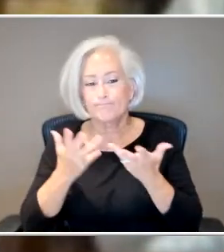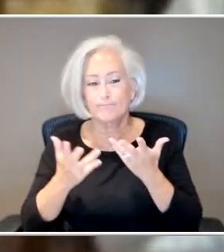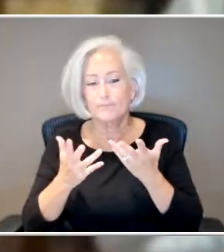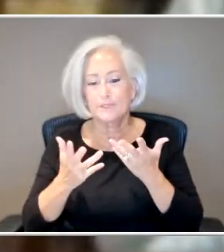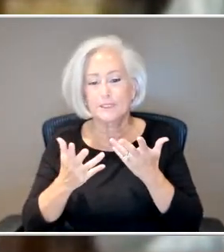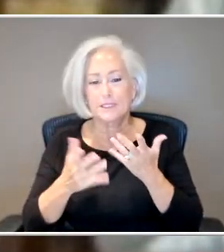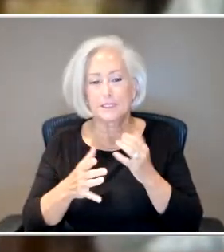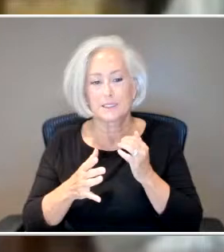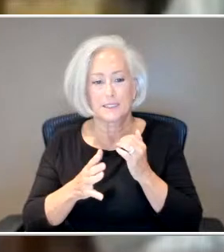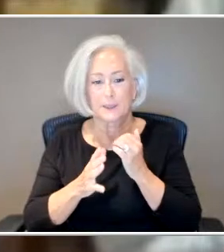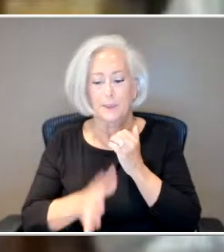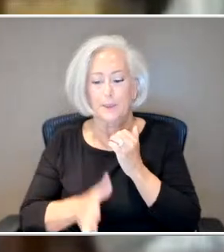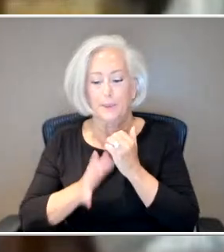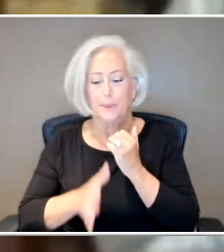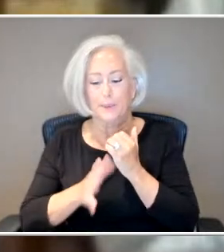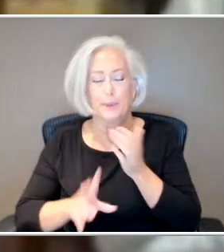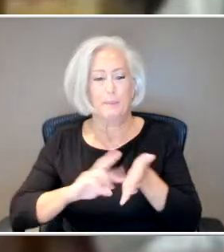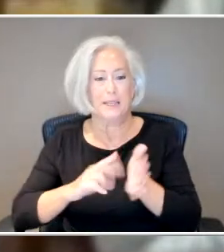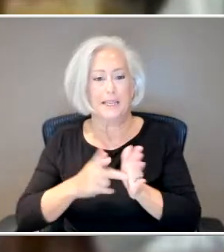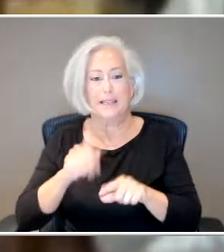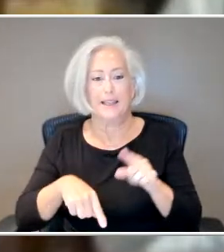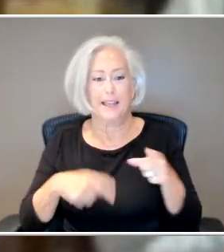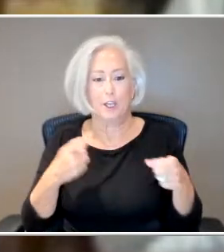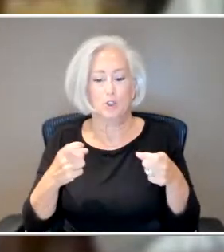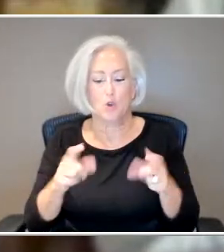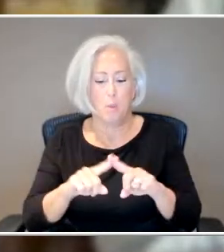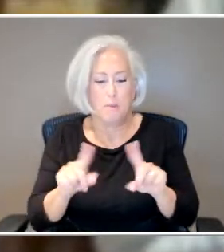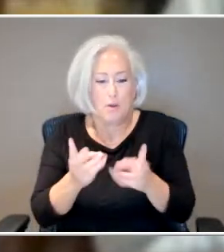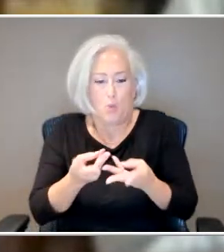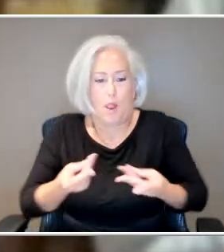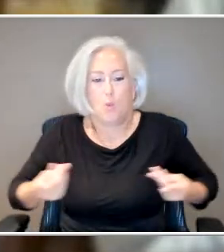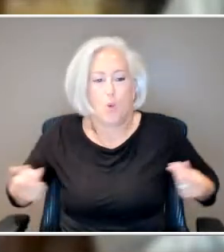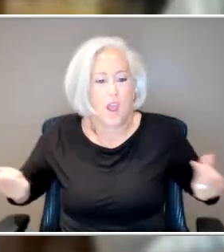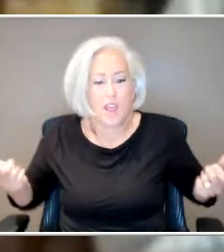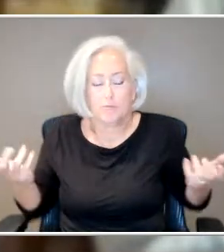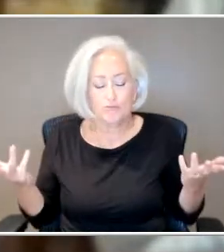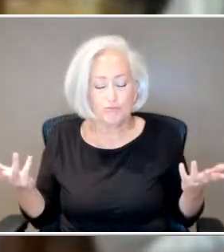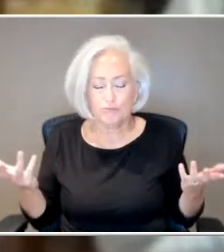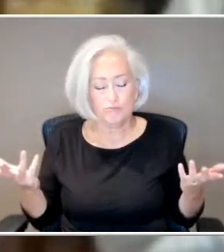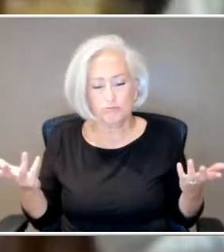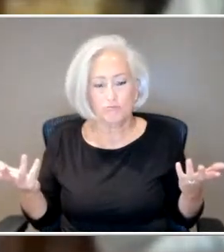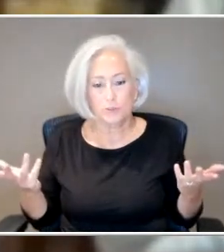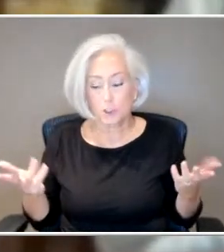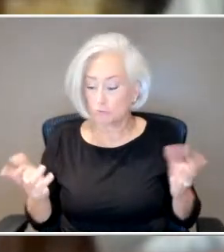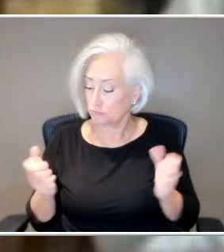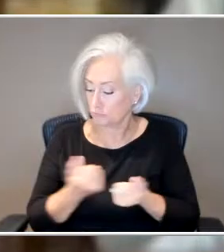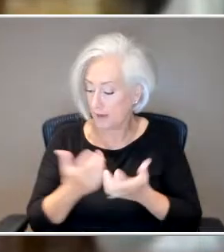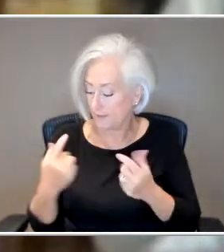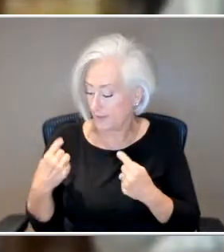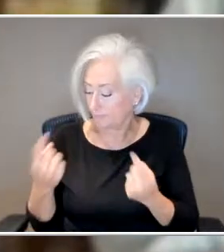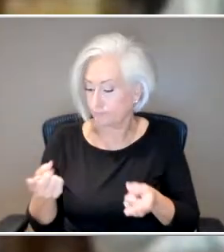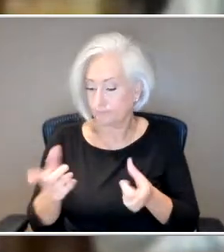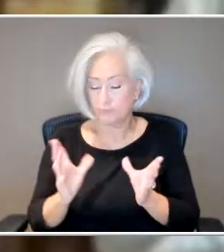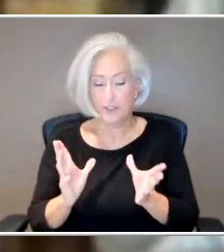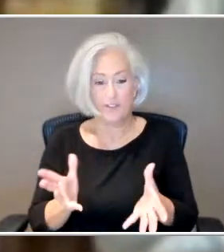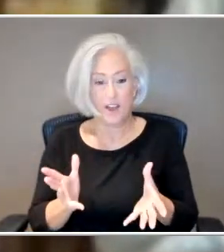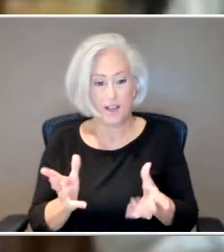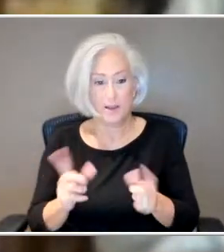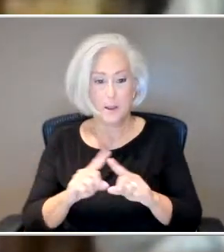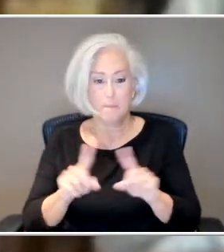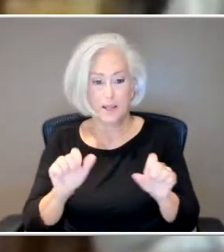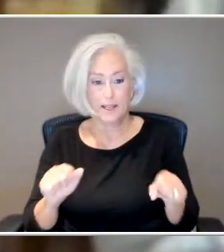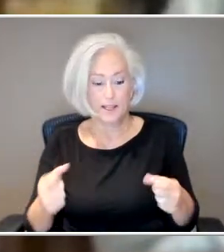looseness, not being able to control it, and that went away. So it's been okay, but there were some side effects.